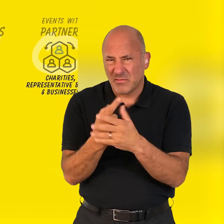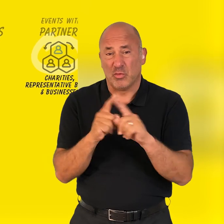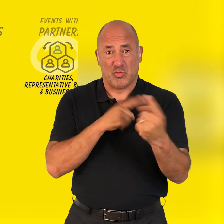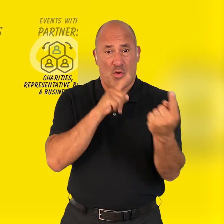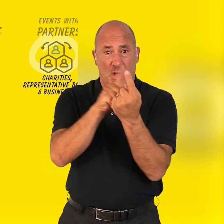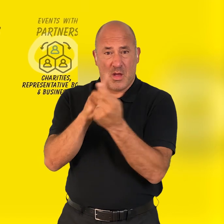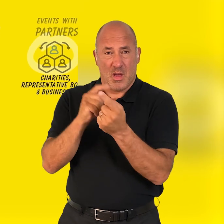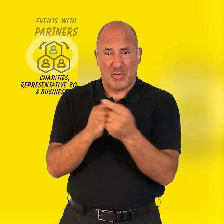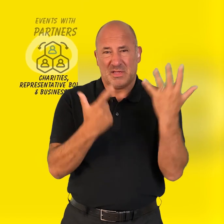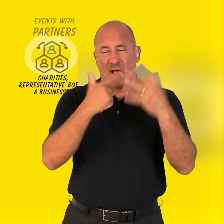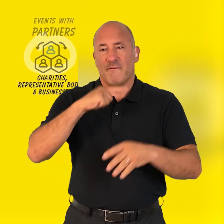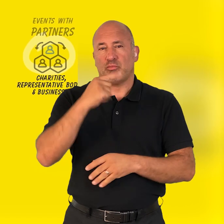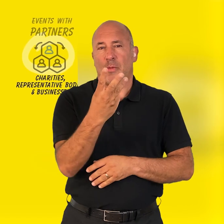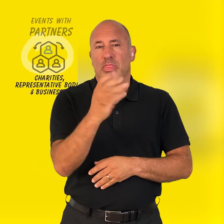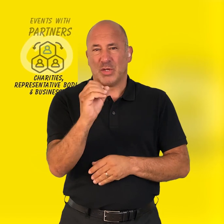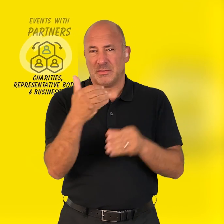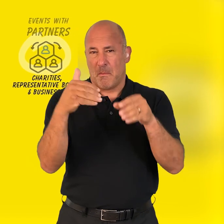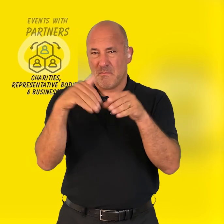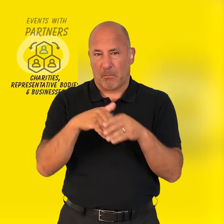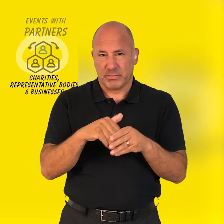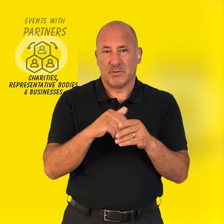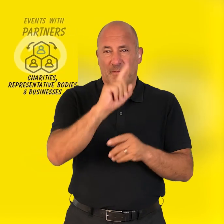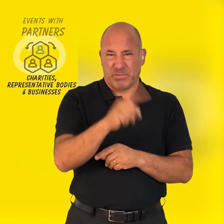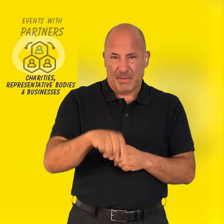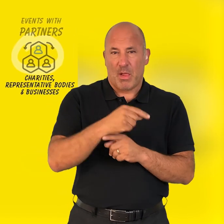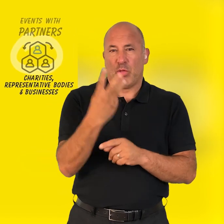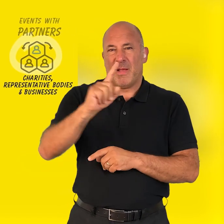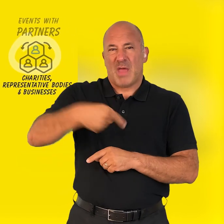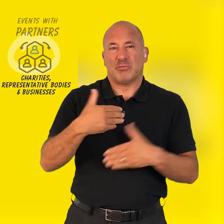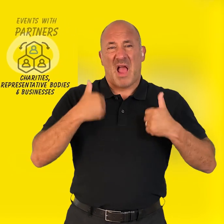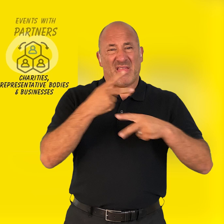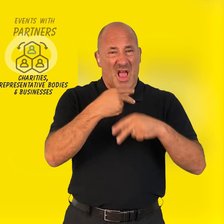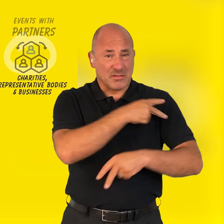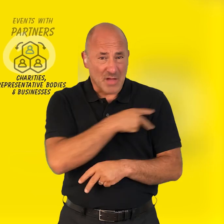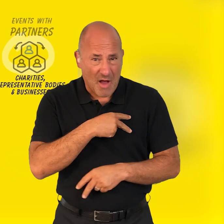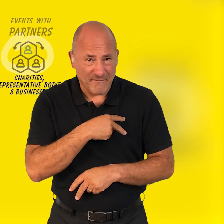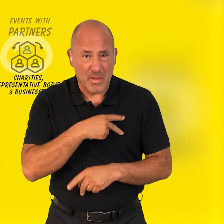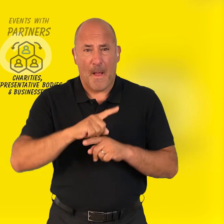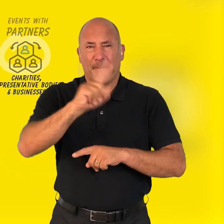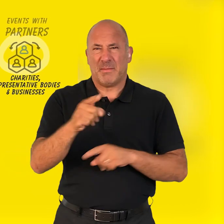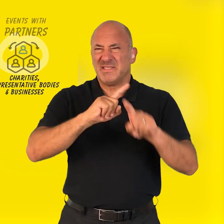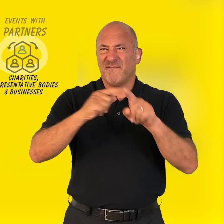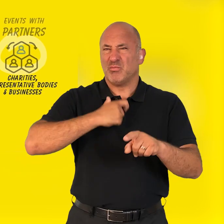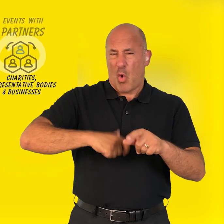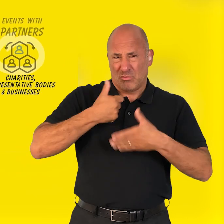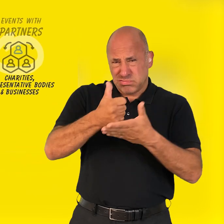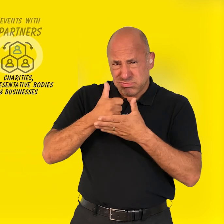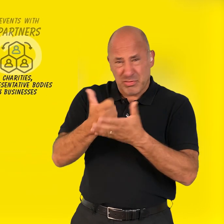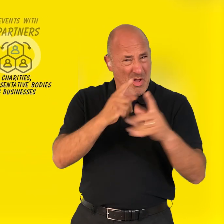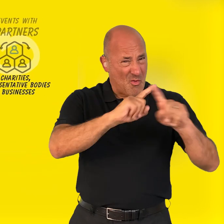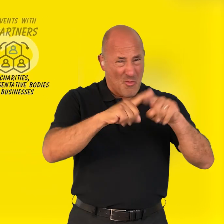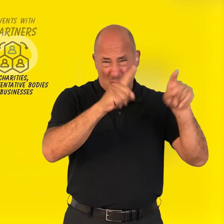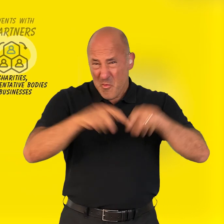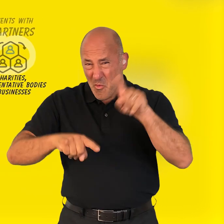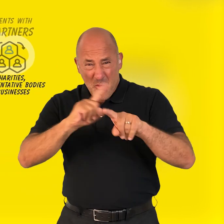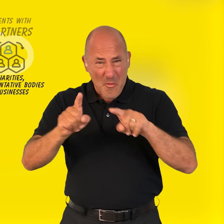events online and in person across the country with 730 members of the public and 3,000 health and care staff, supporting people from different roles